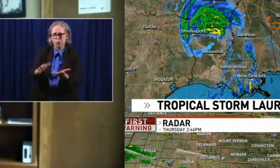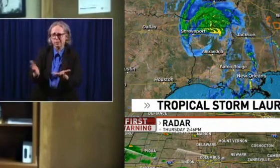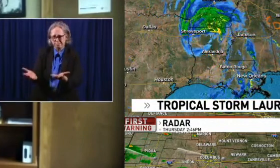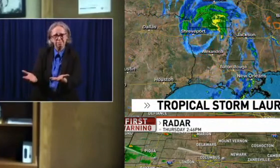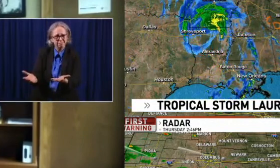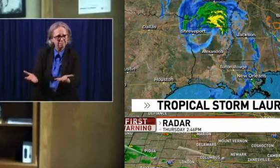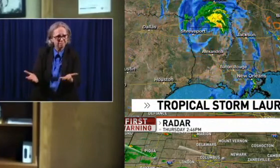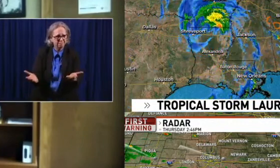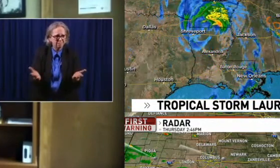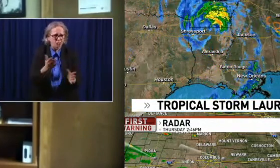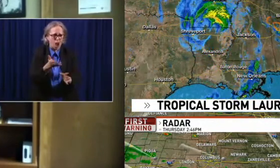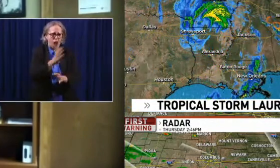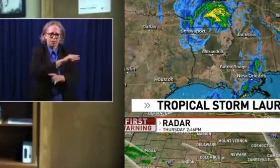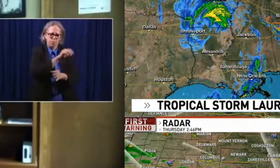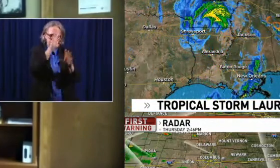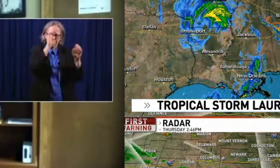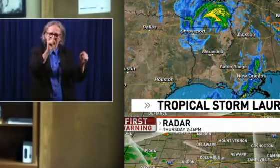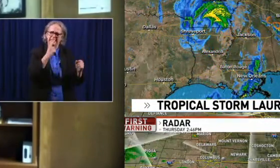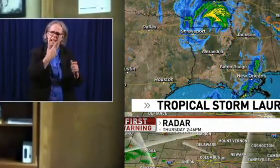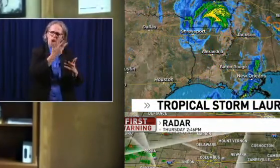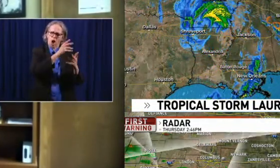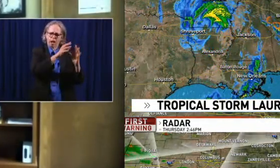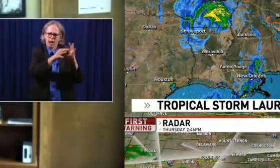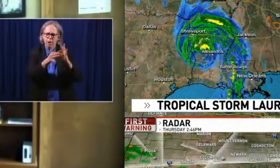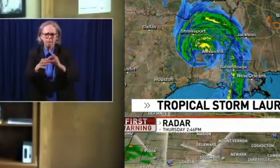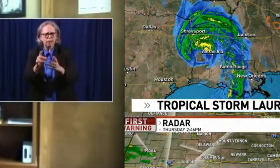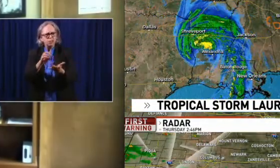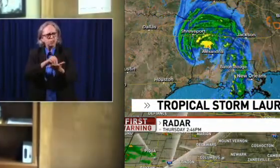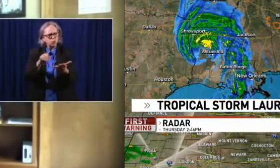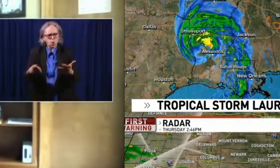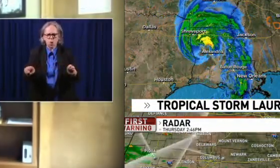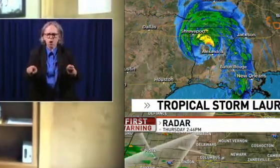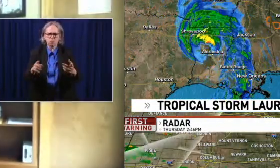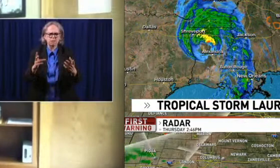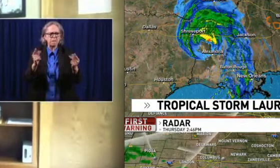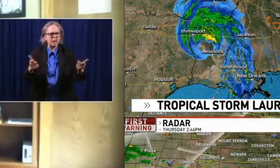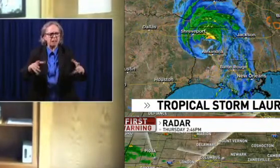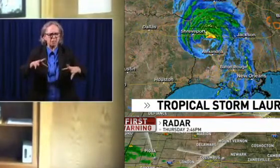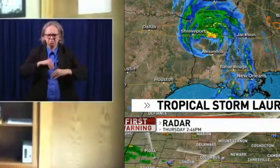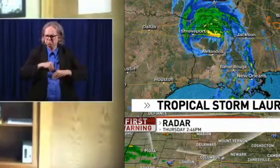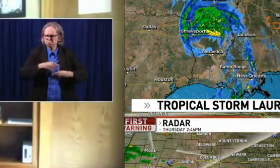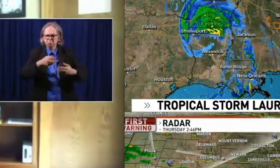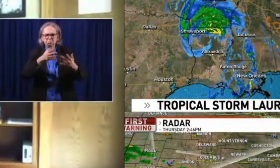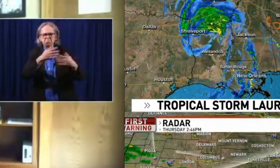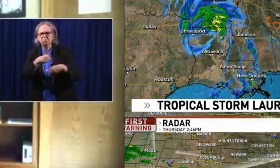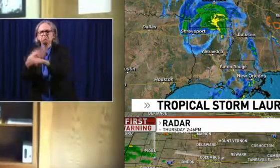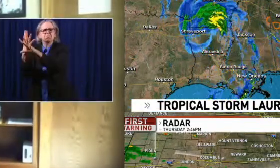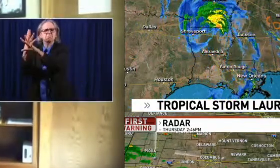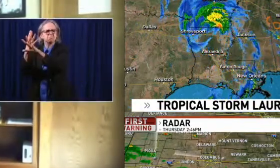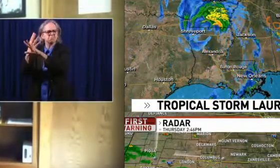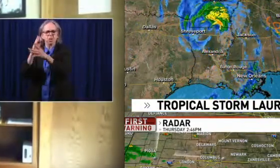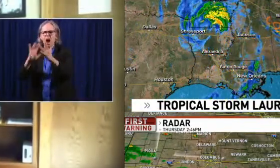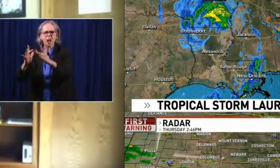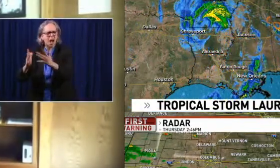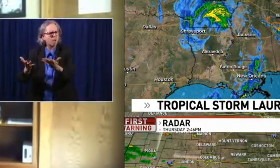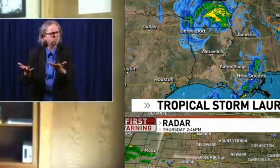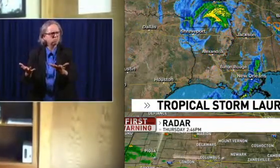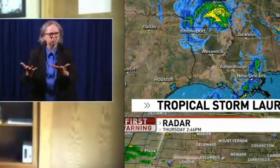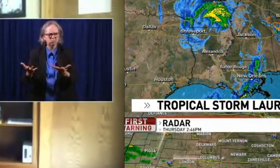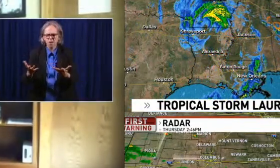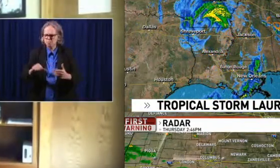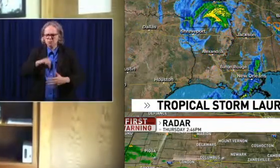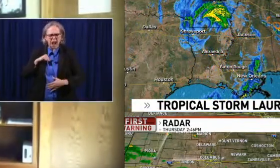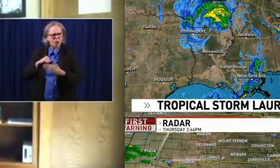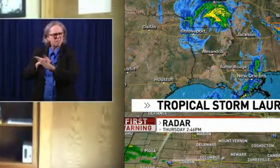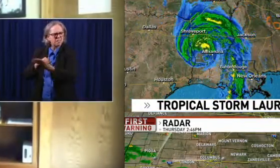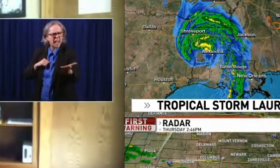presidents mentioned, our students pivoted and went remote. And we were proud of them. We were proud of the faculty who had to make a